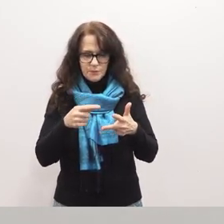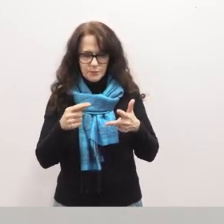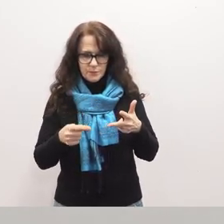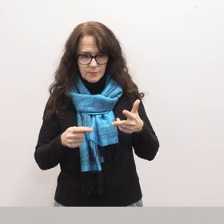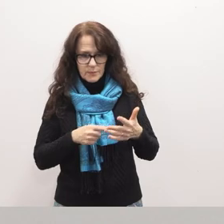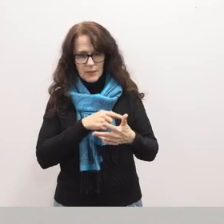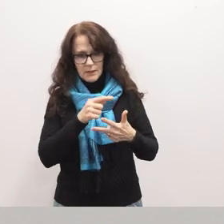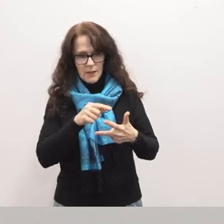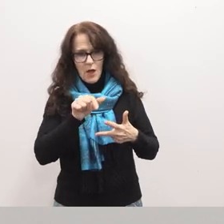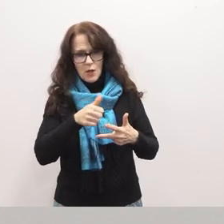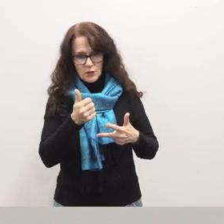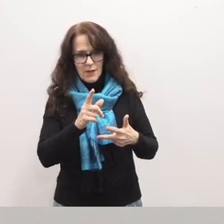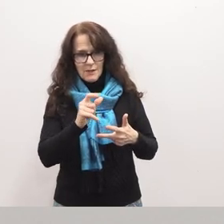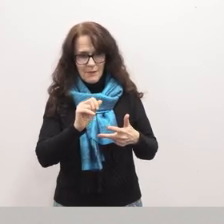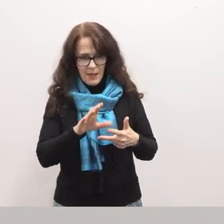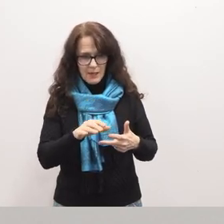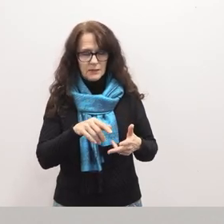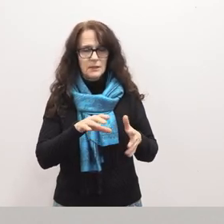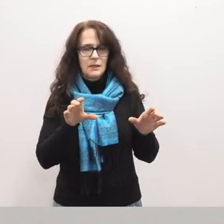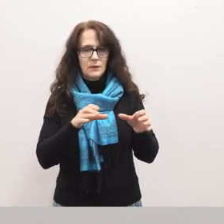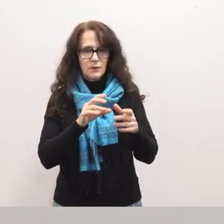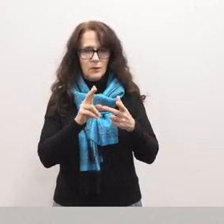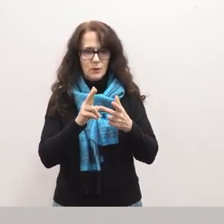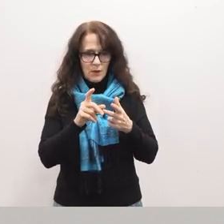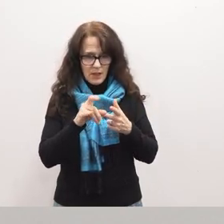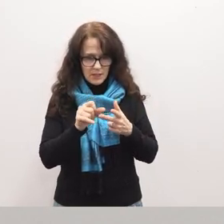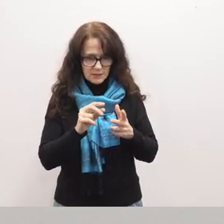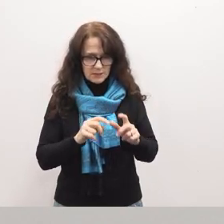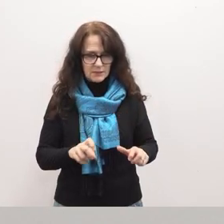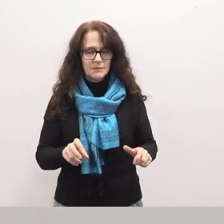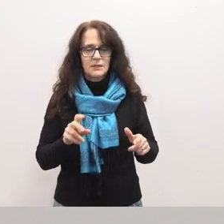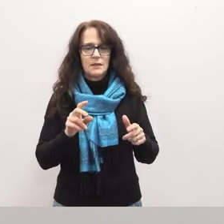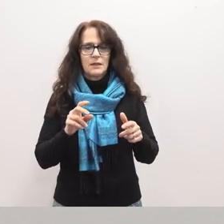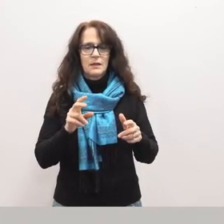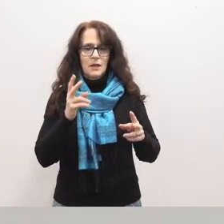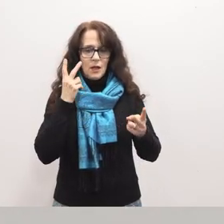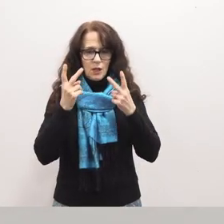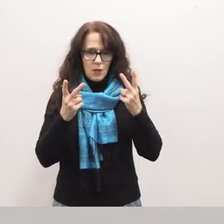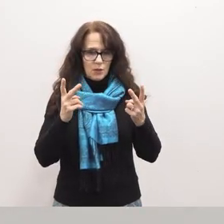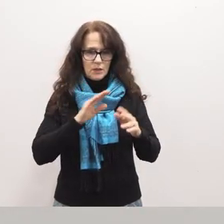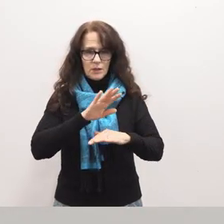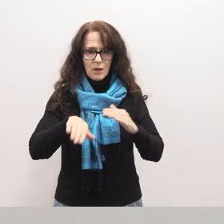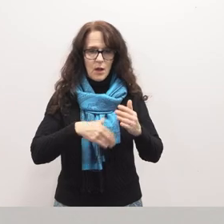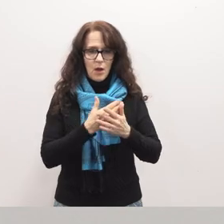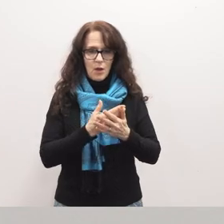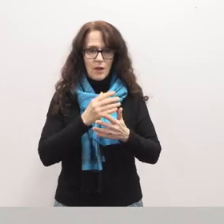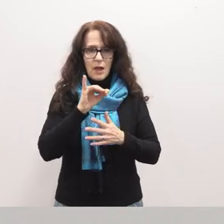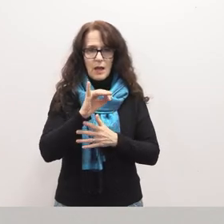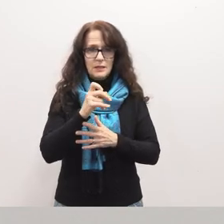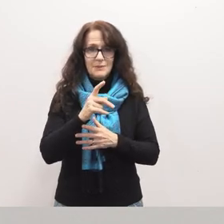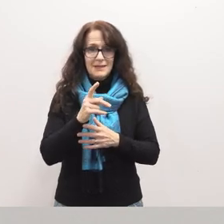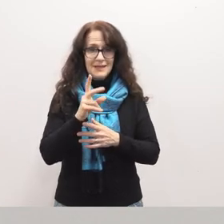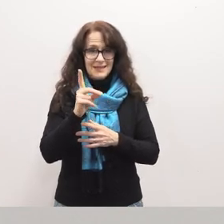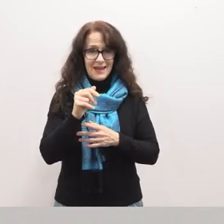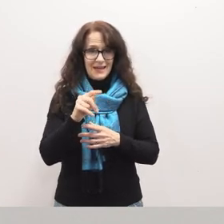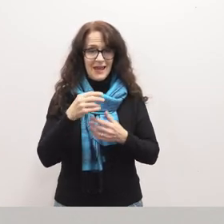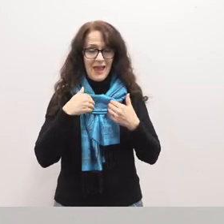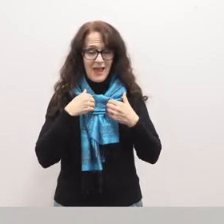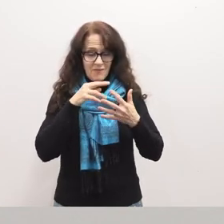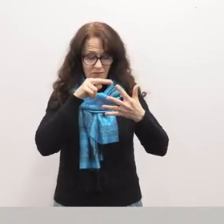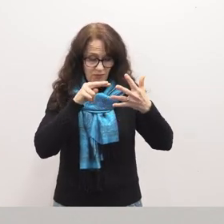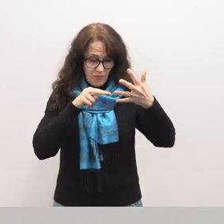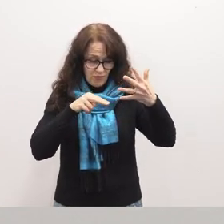alternative LPAC? How did students do on the ULS assessment? Looking across all the other IEP data that they have at their